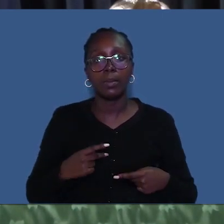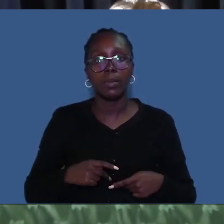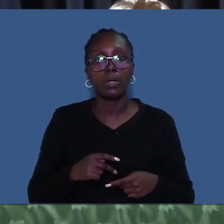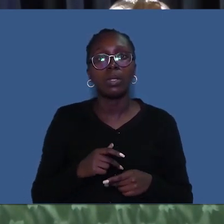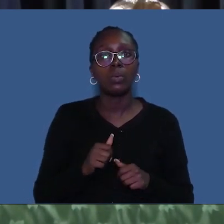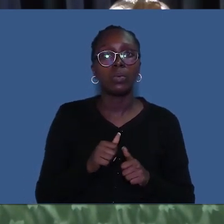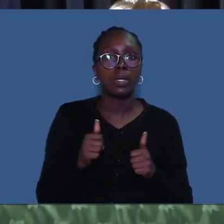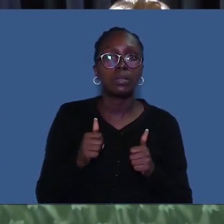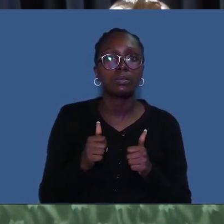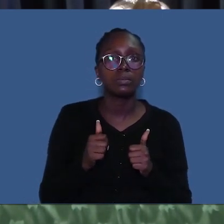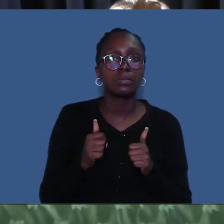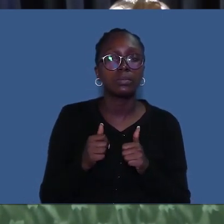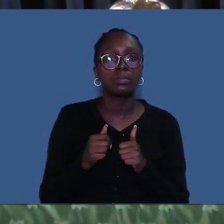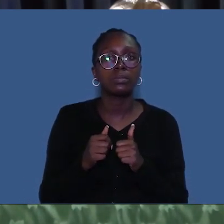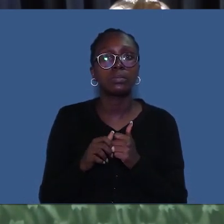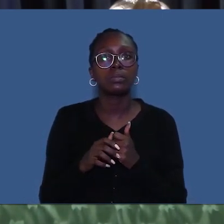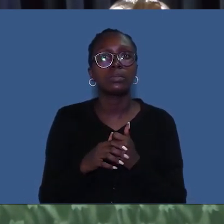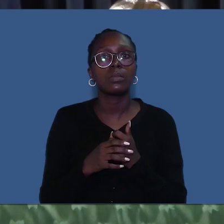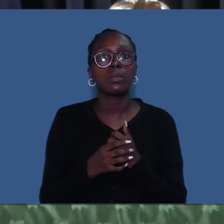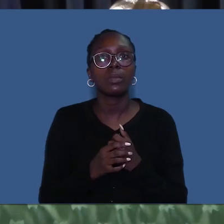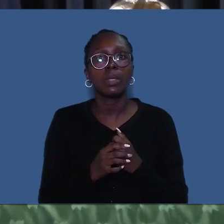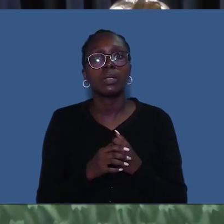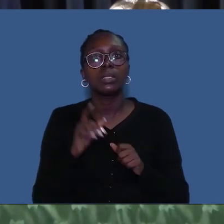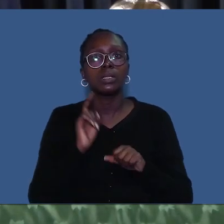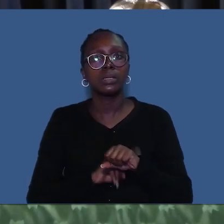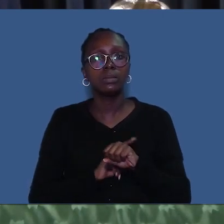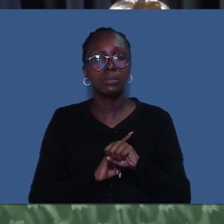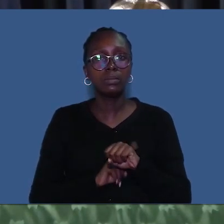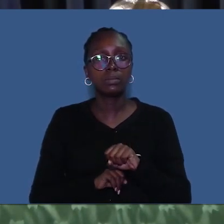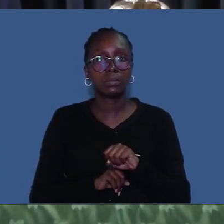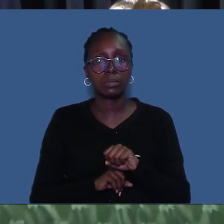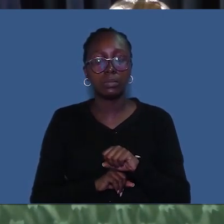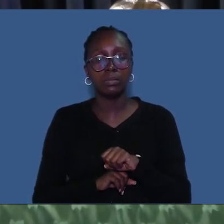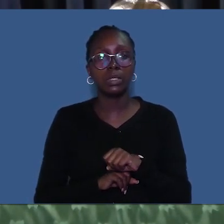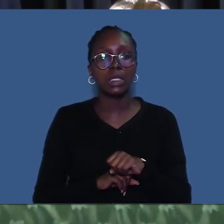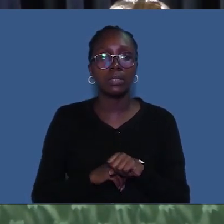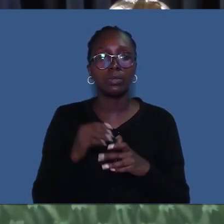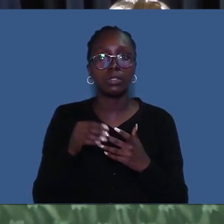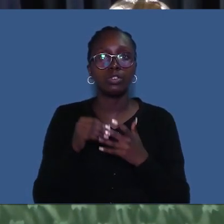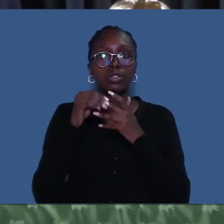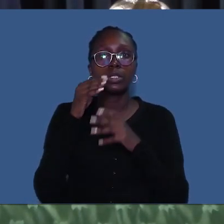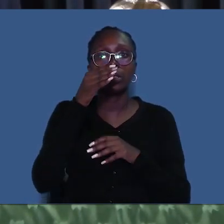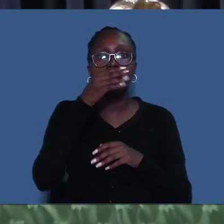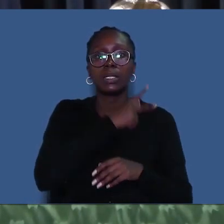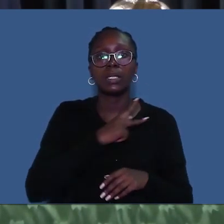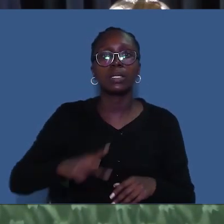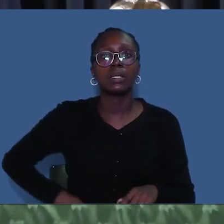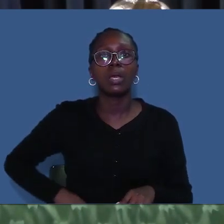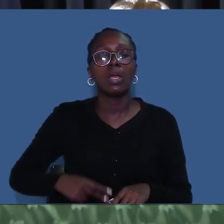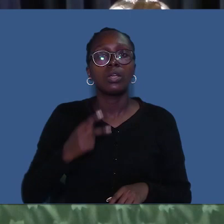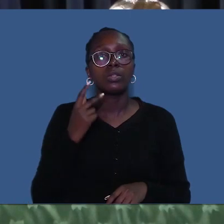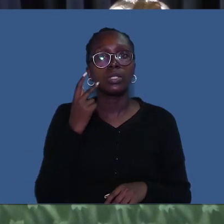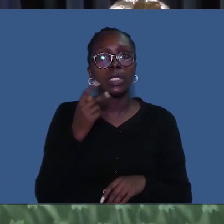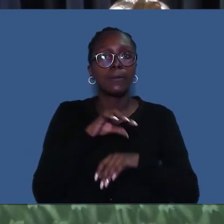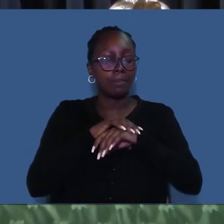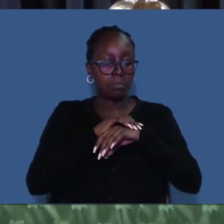kings as far as the flesh is concerned, but God didn't want a king after the flesh. Now, as we support